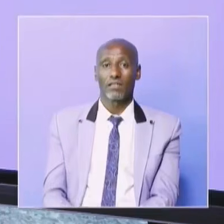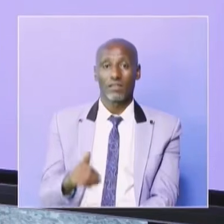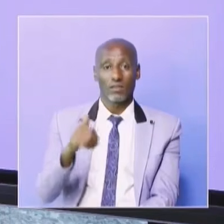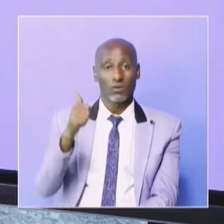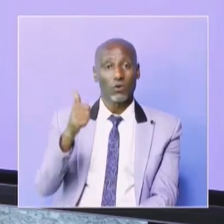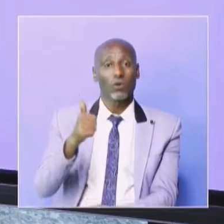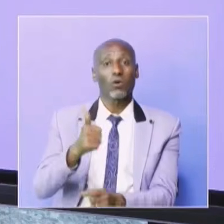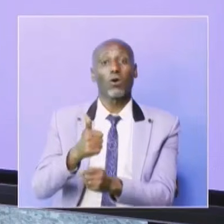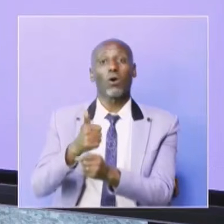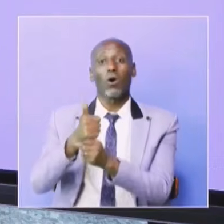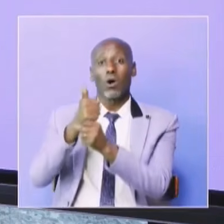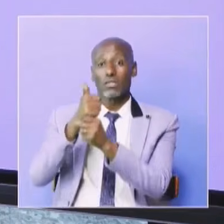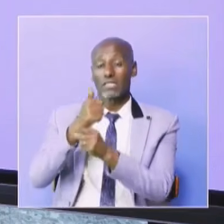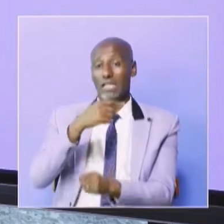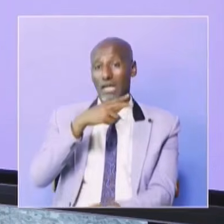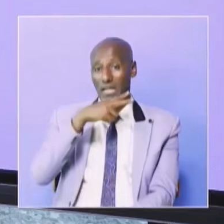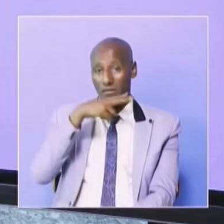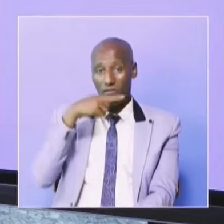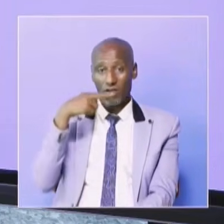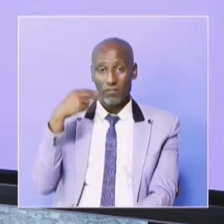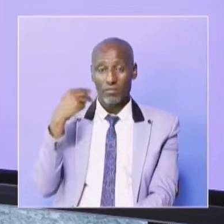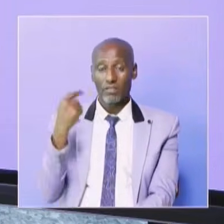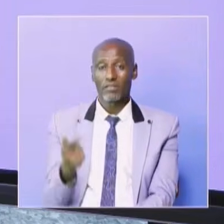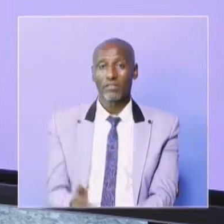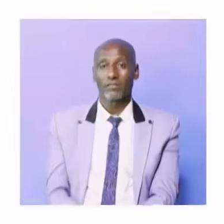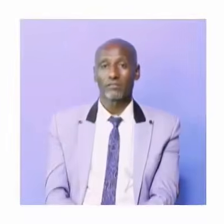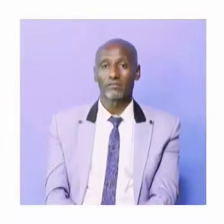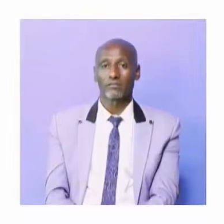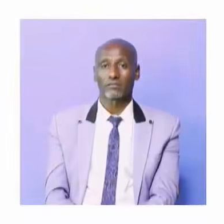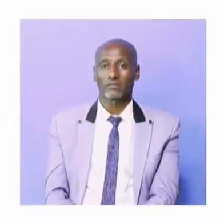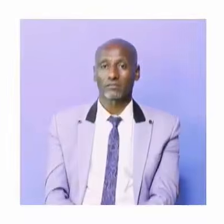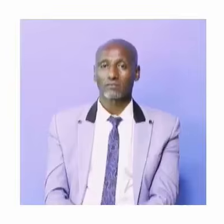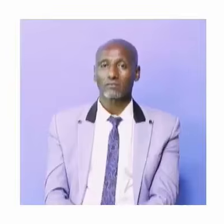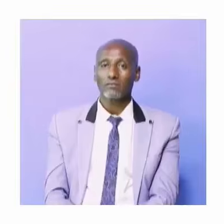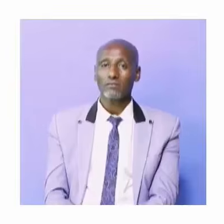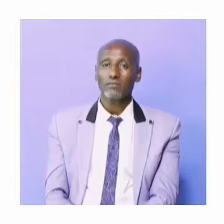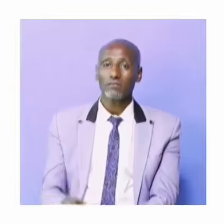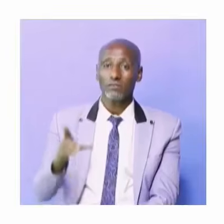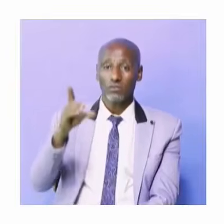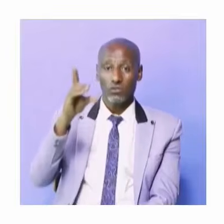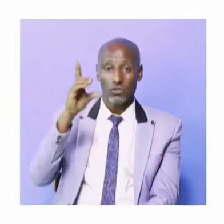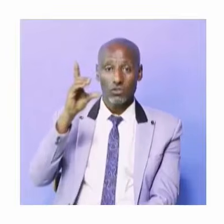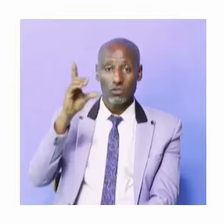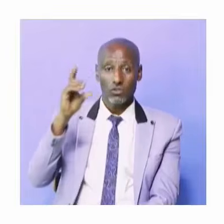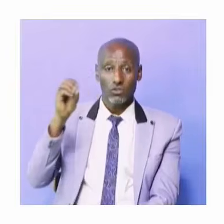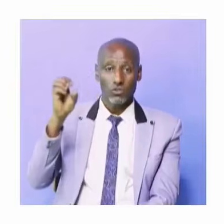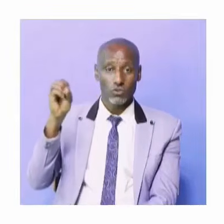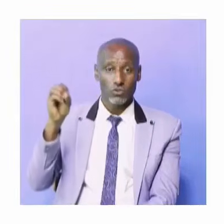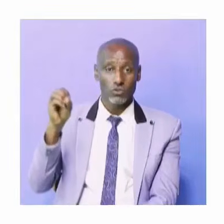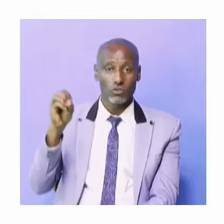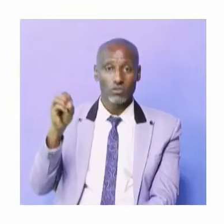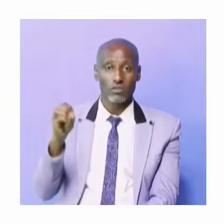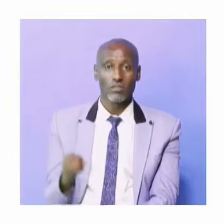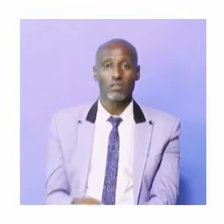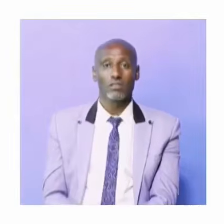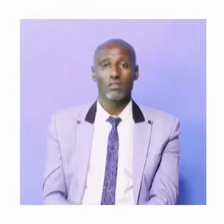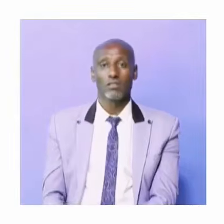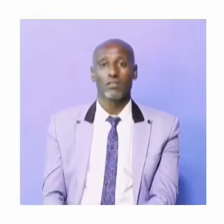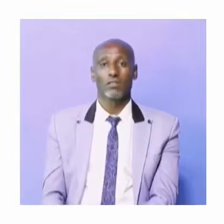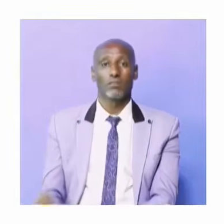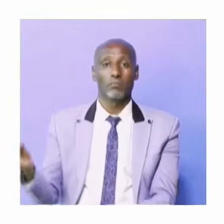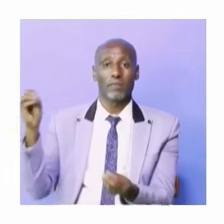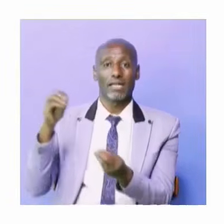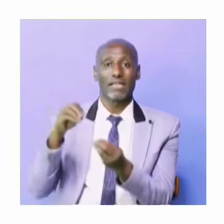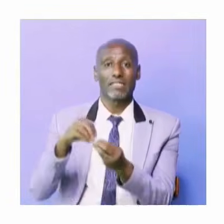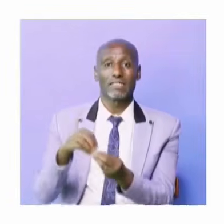auxiliary, plus it is a present action, we use the verb do, okay? Then